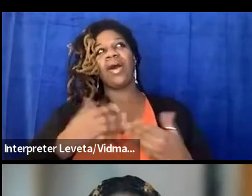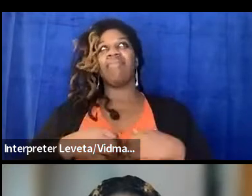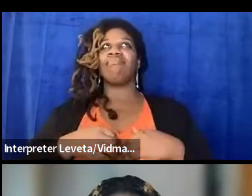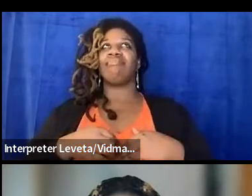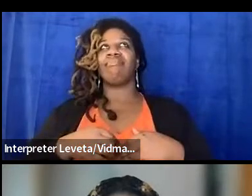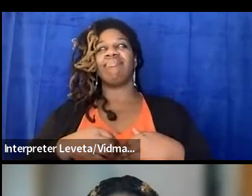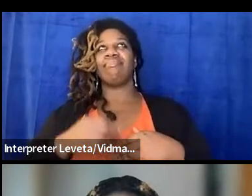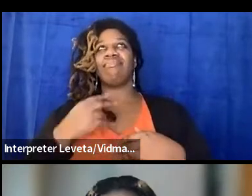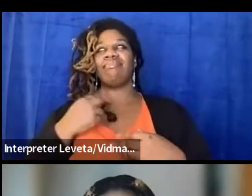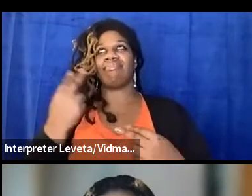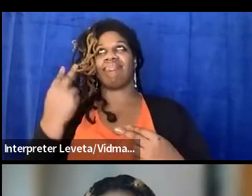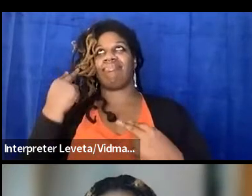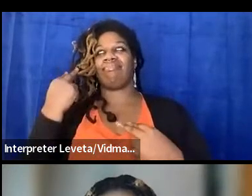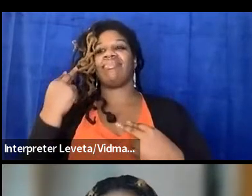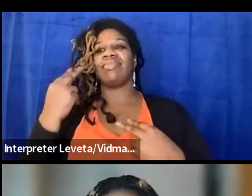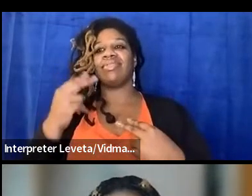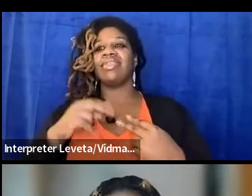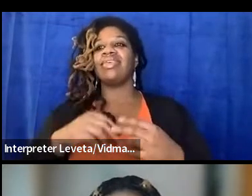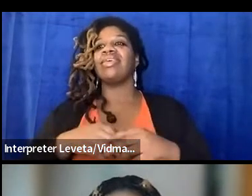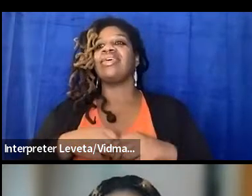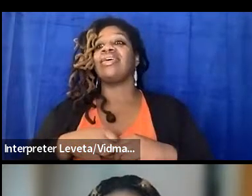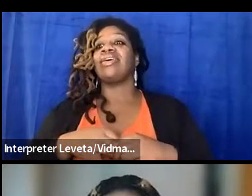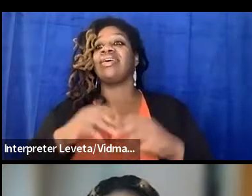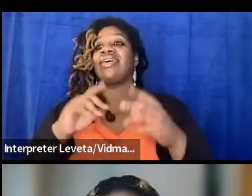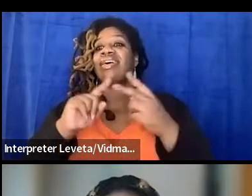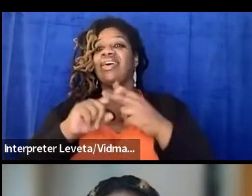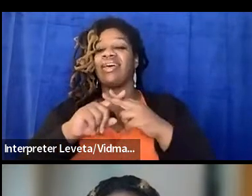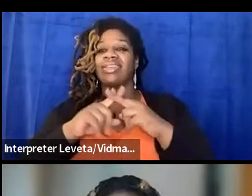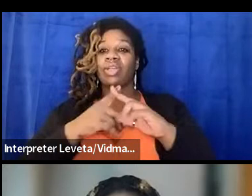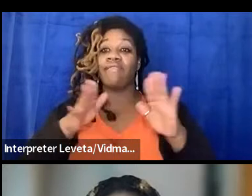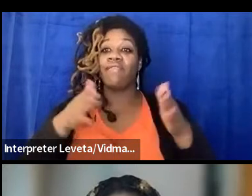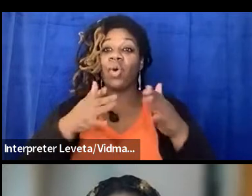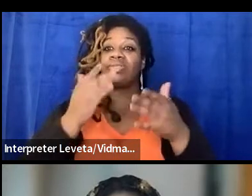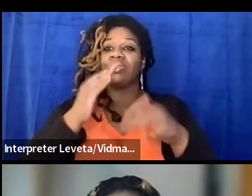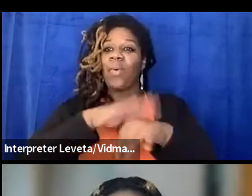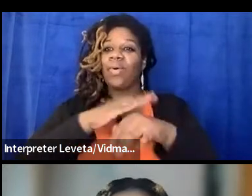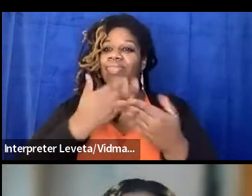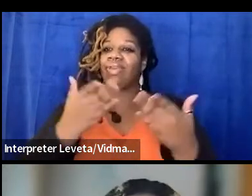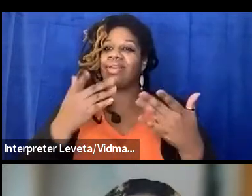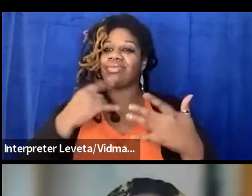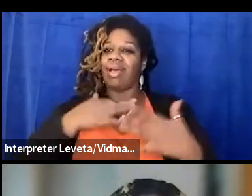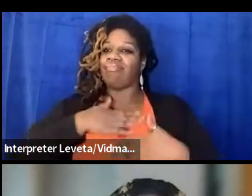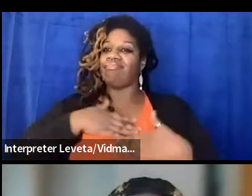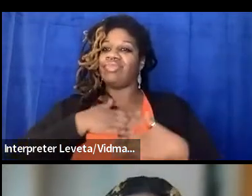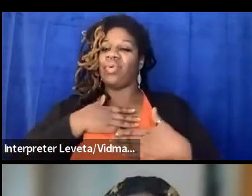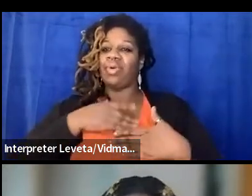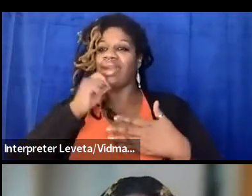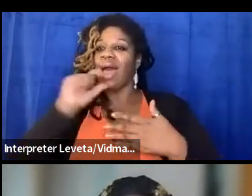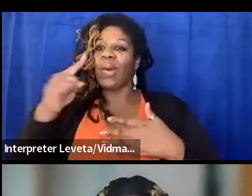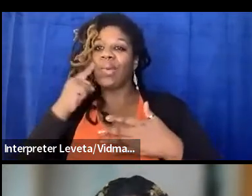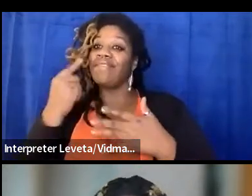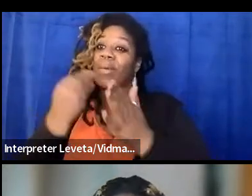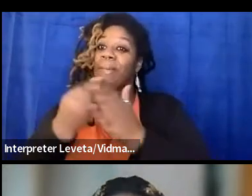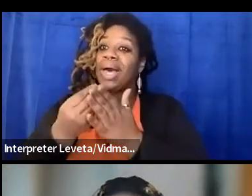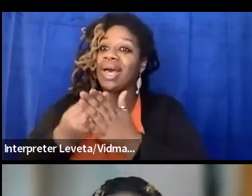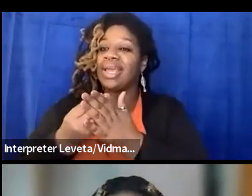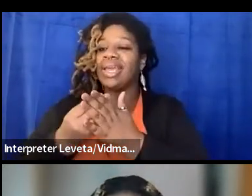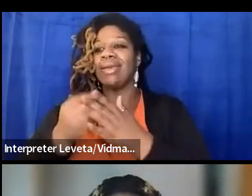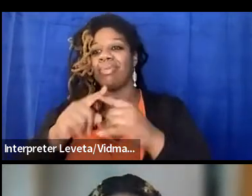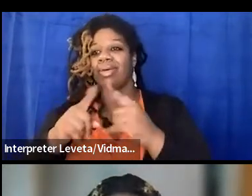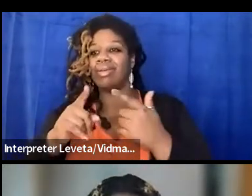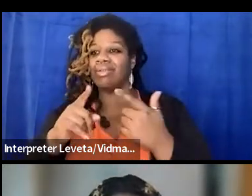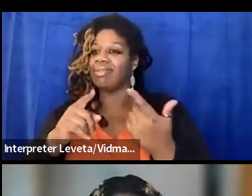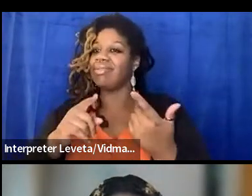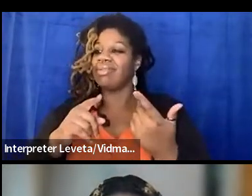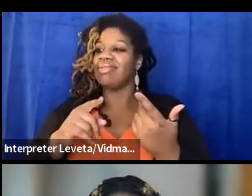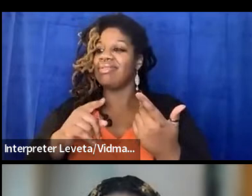instead of looking for a paycheck, like Dr. said. So I went into the marine